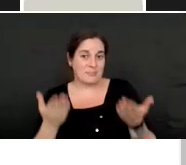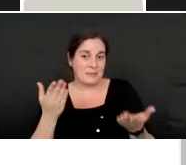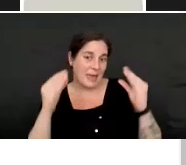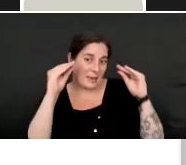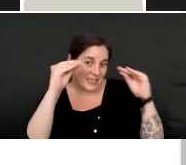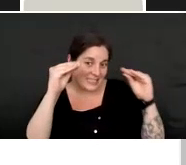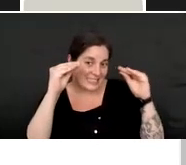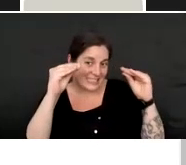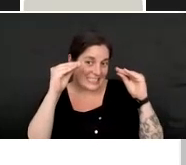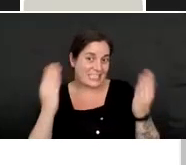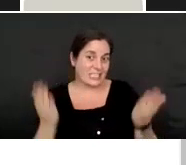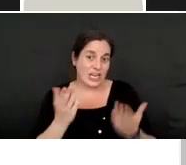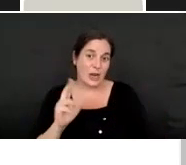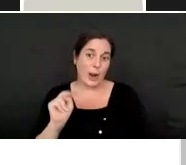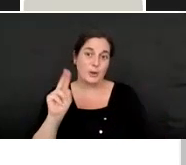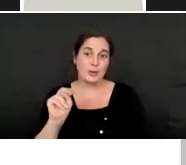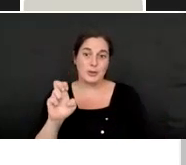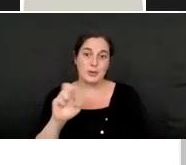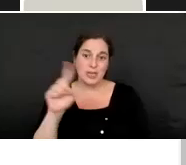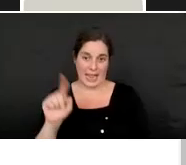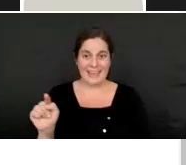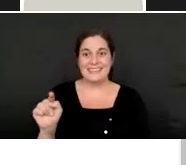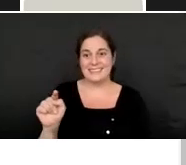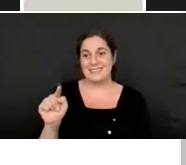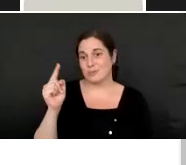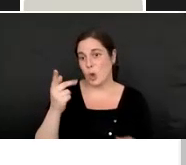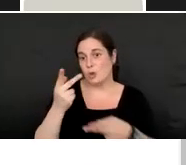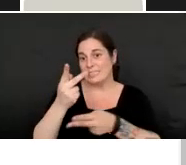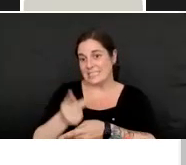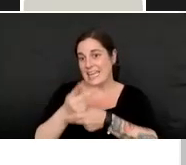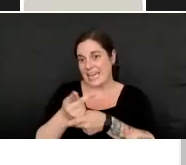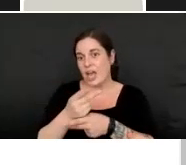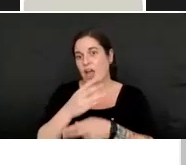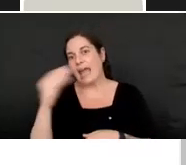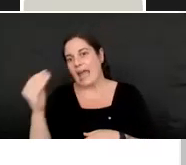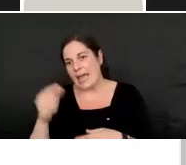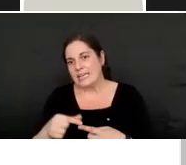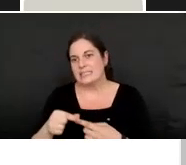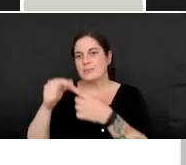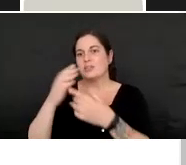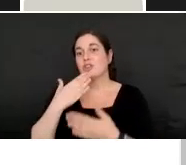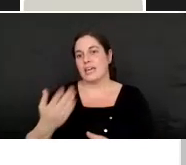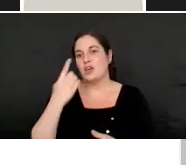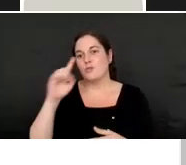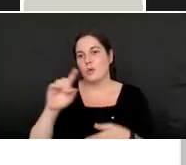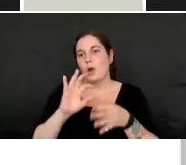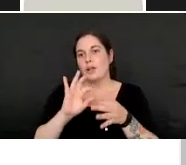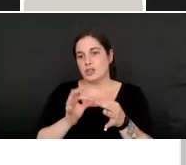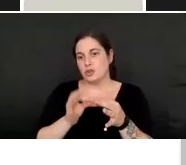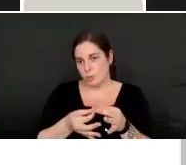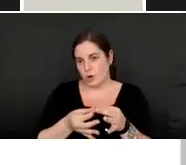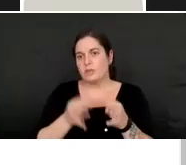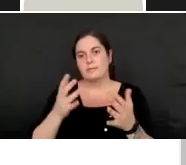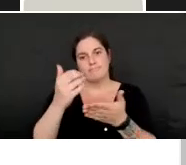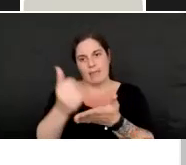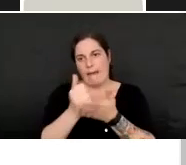to teach at Nunez. So everybody take care, and I want to say a special thanks to my interpreters. Y'all have been very